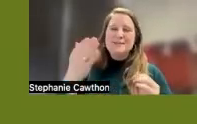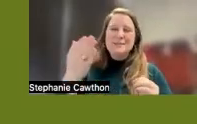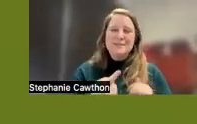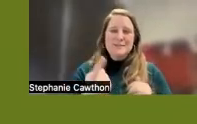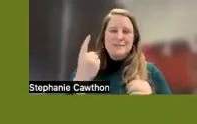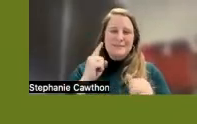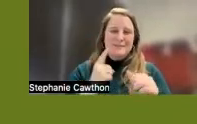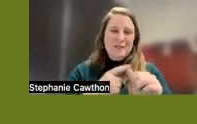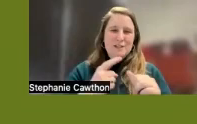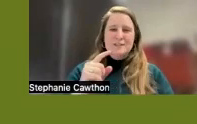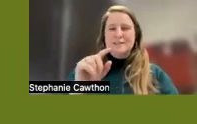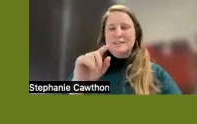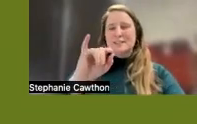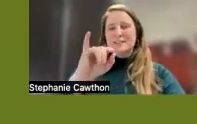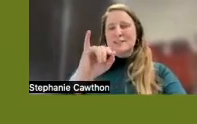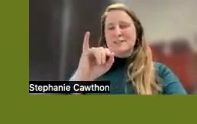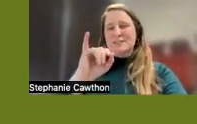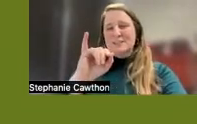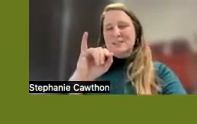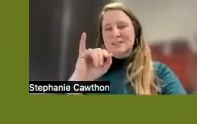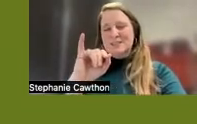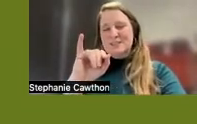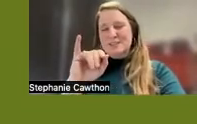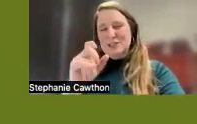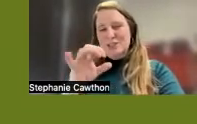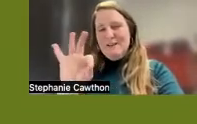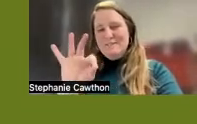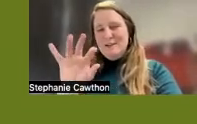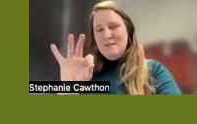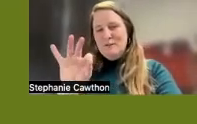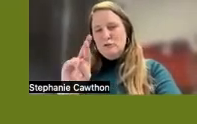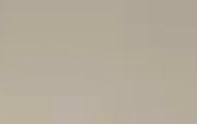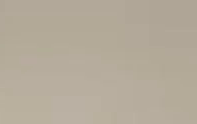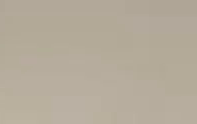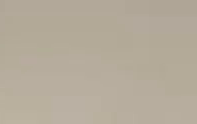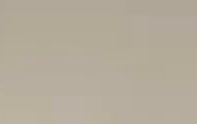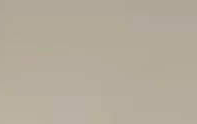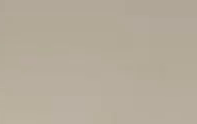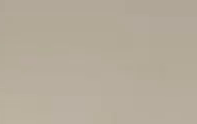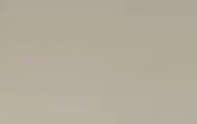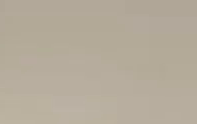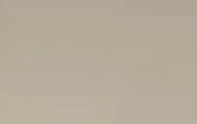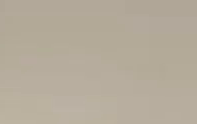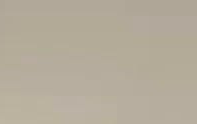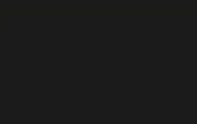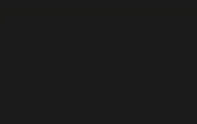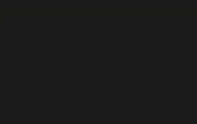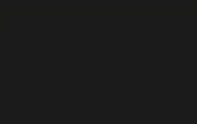right. I've known these two for a while. So I'd like to first introduce Jeff Freels.